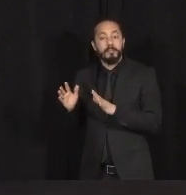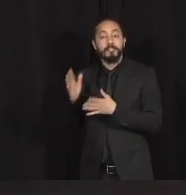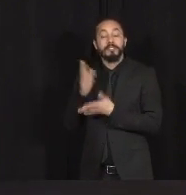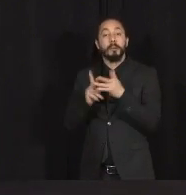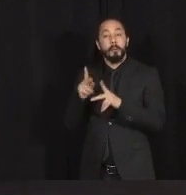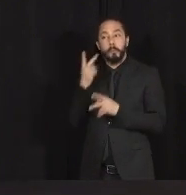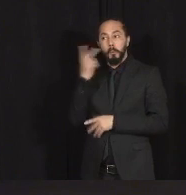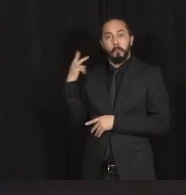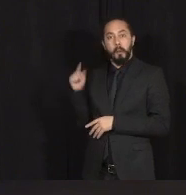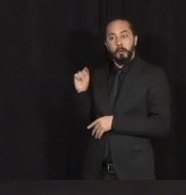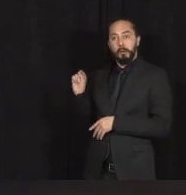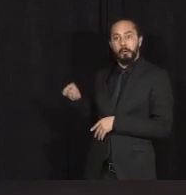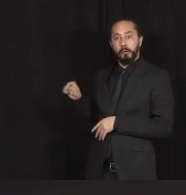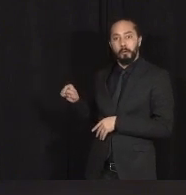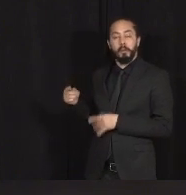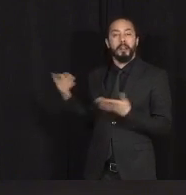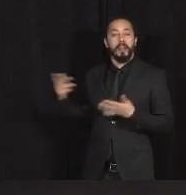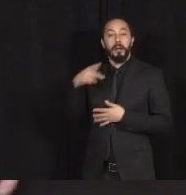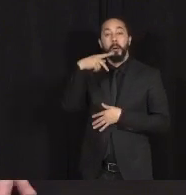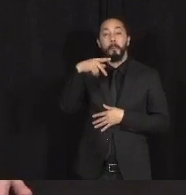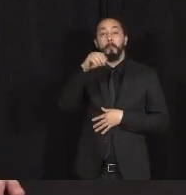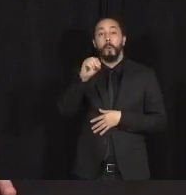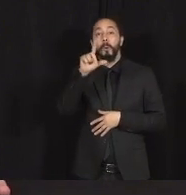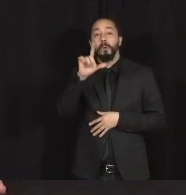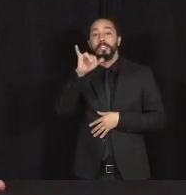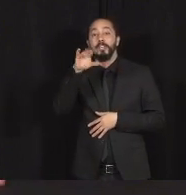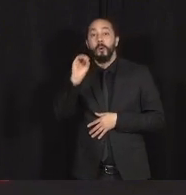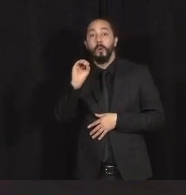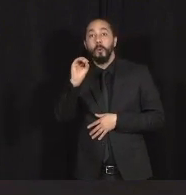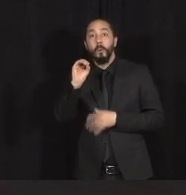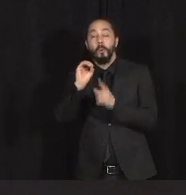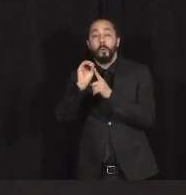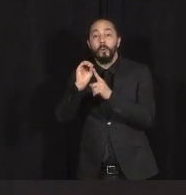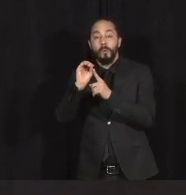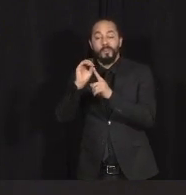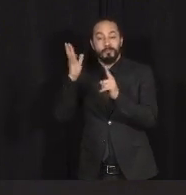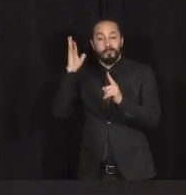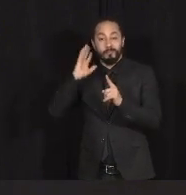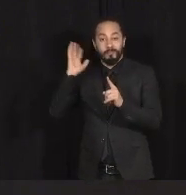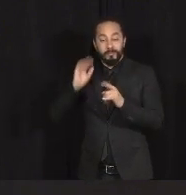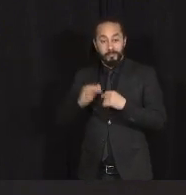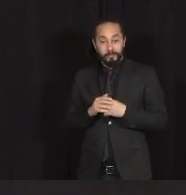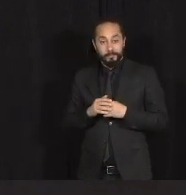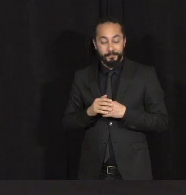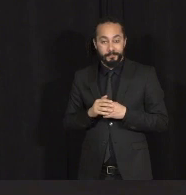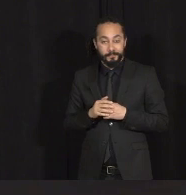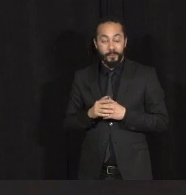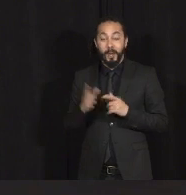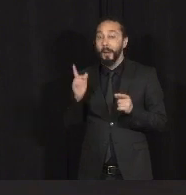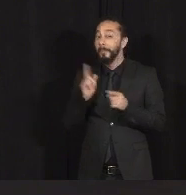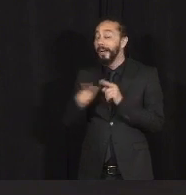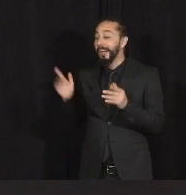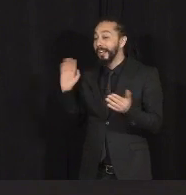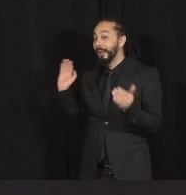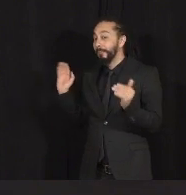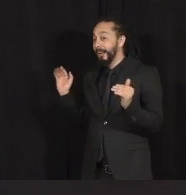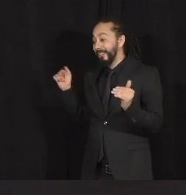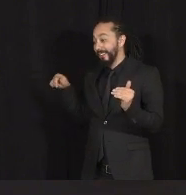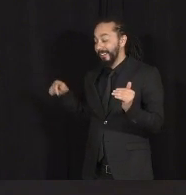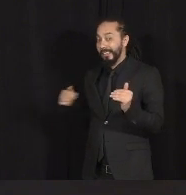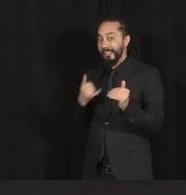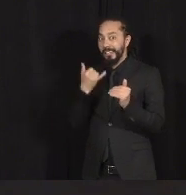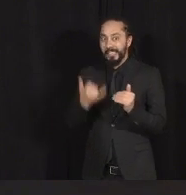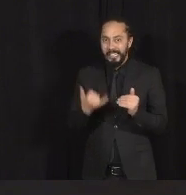polio epidemics in the past. But even then, it wasn't on the scale that we're now